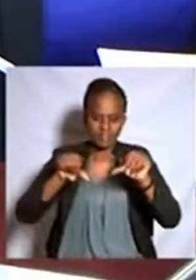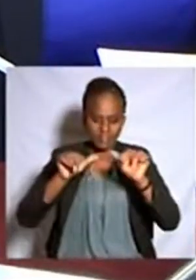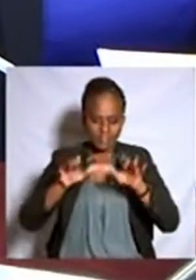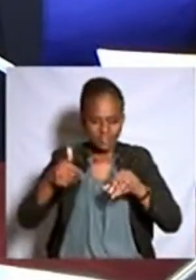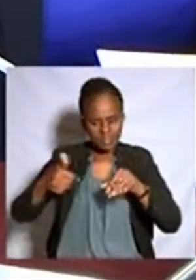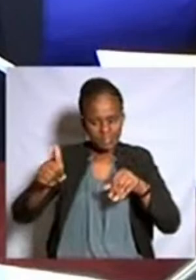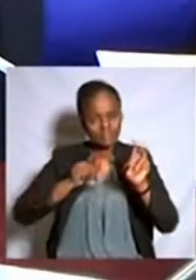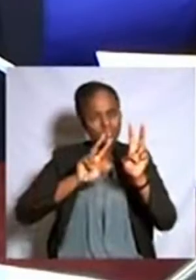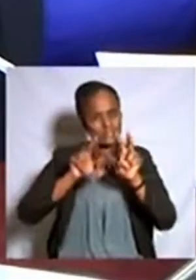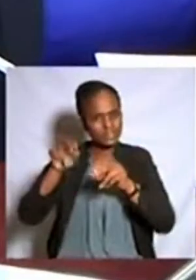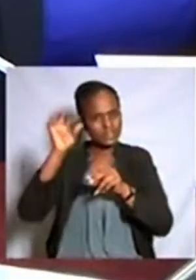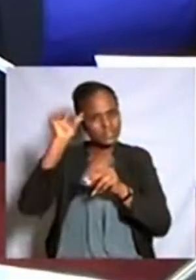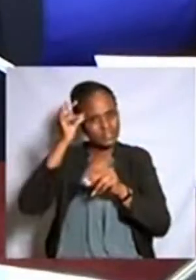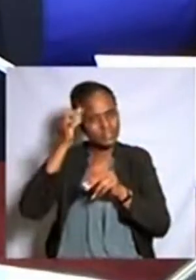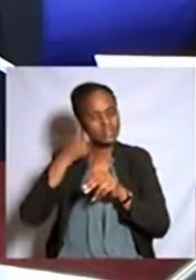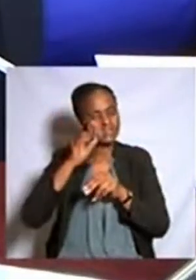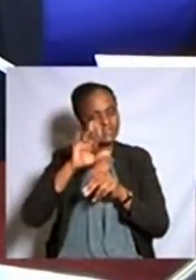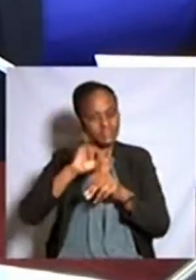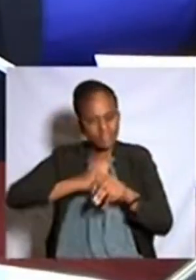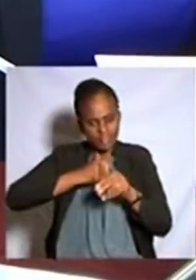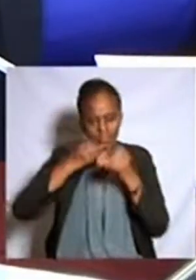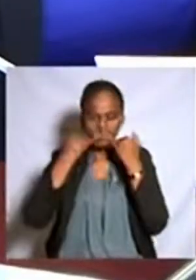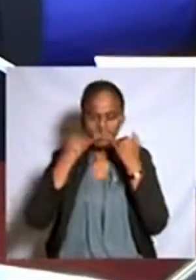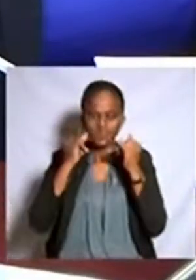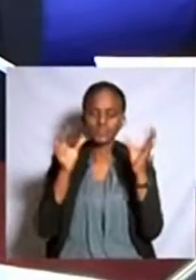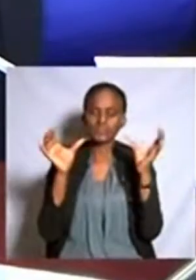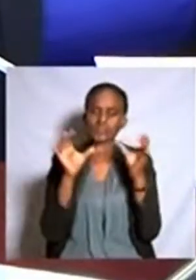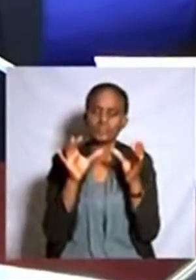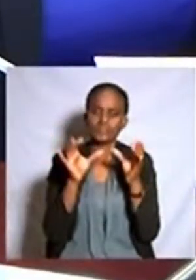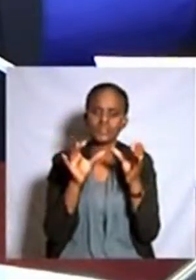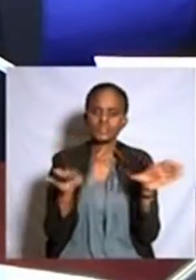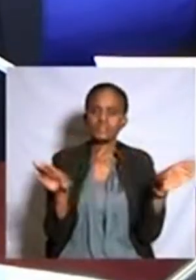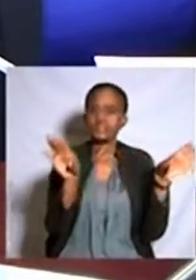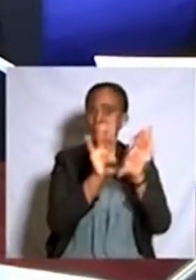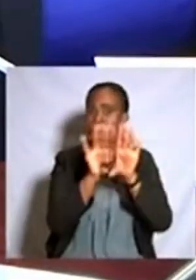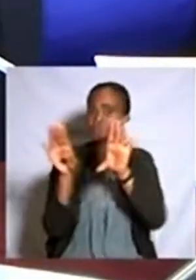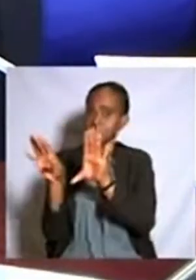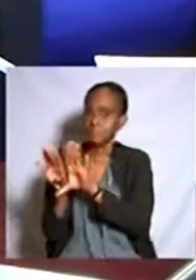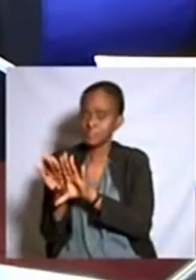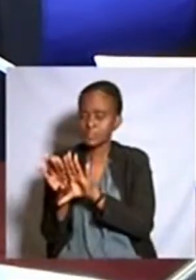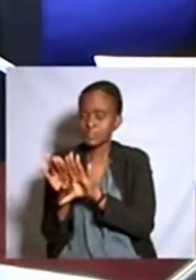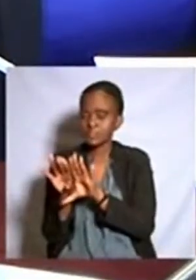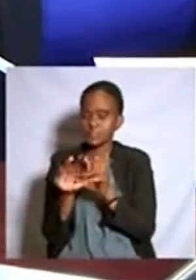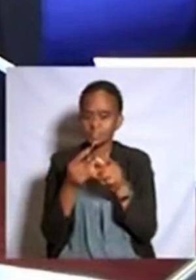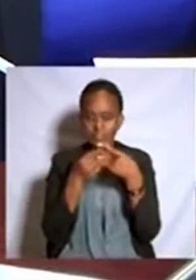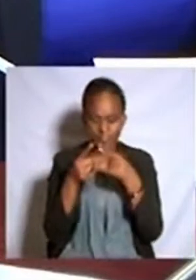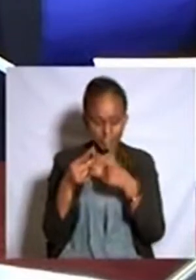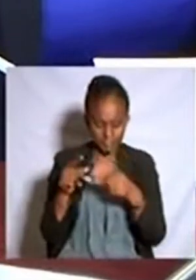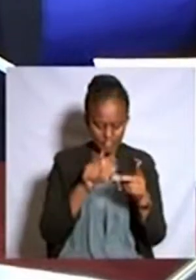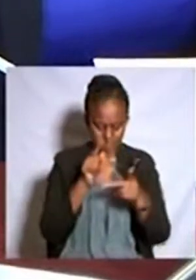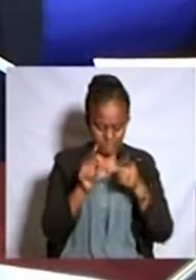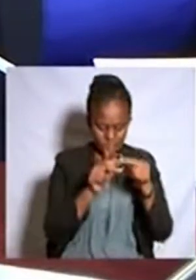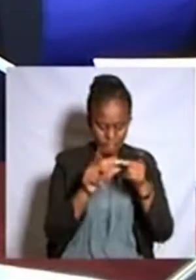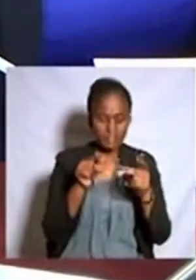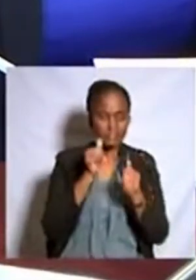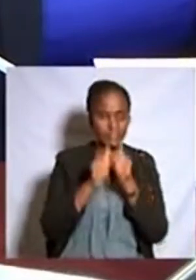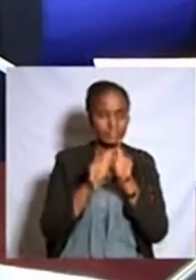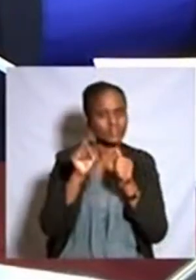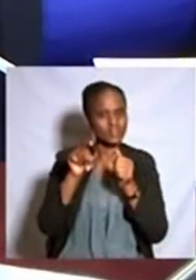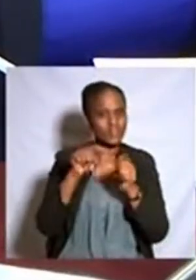is noted. We wish to inform the committee that the foreclosure are several processes that have to be